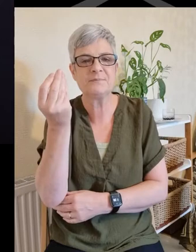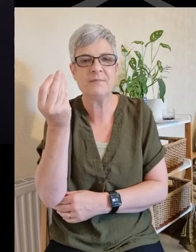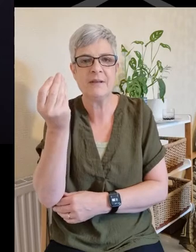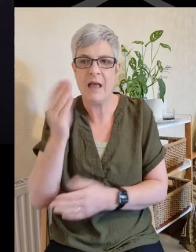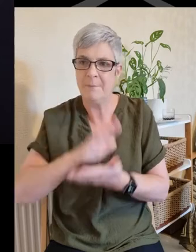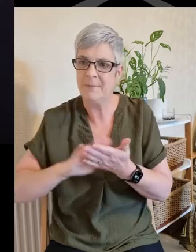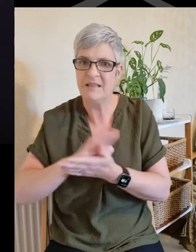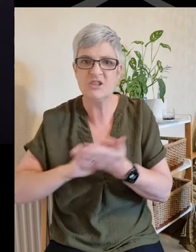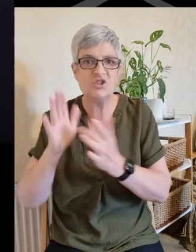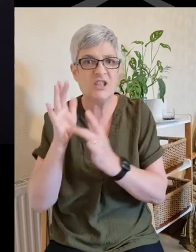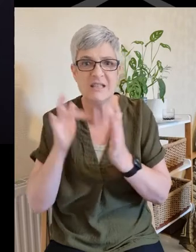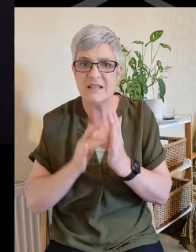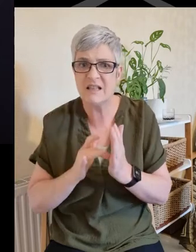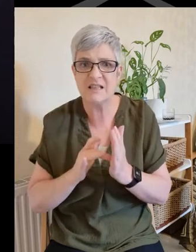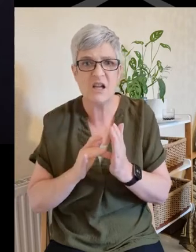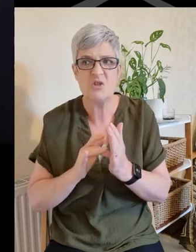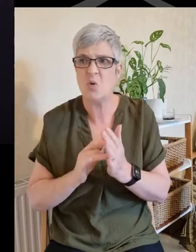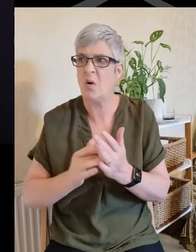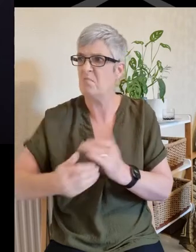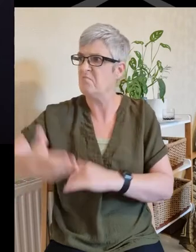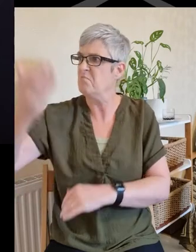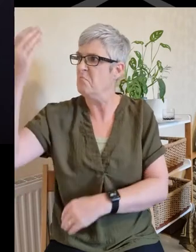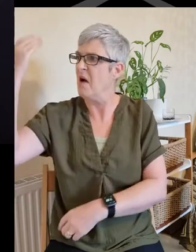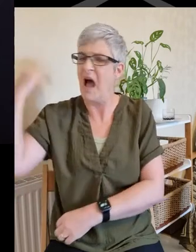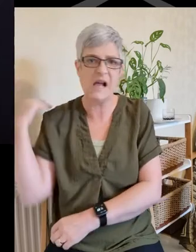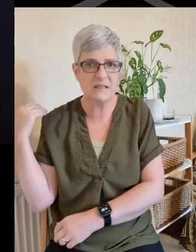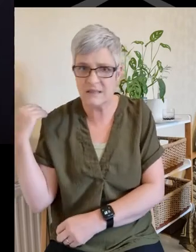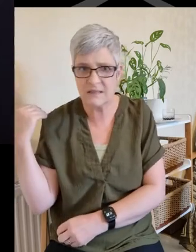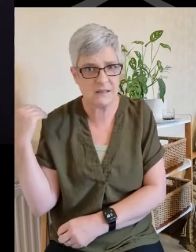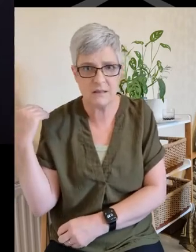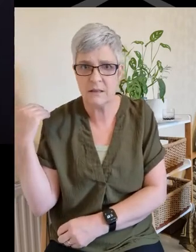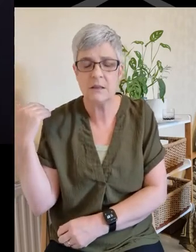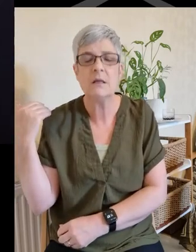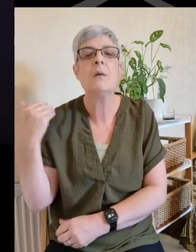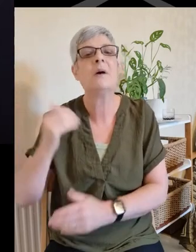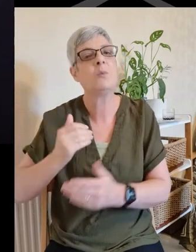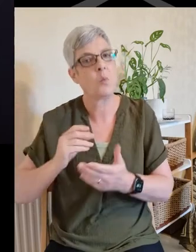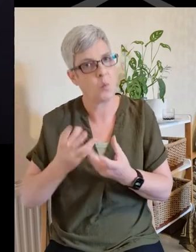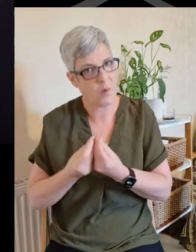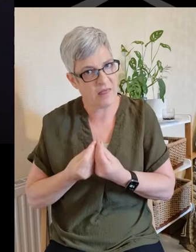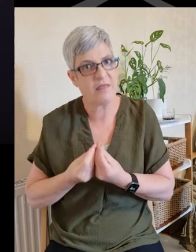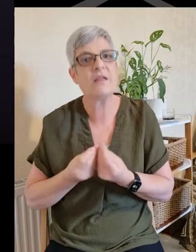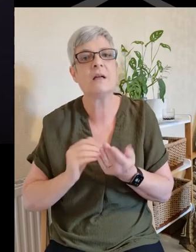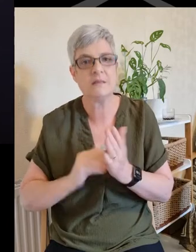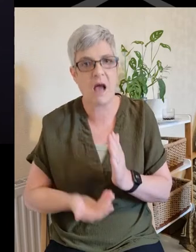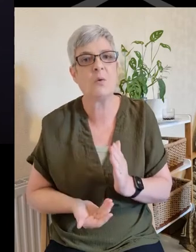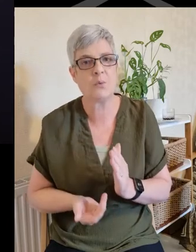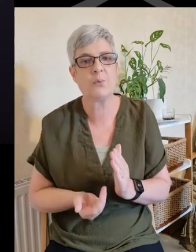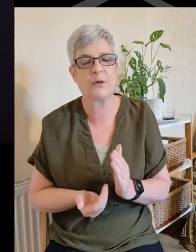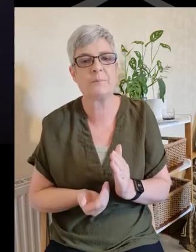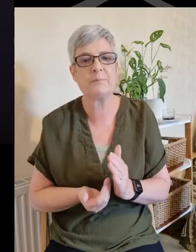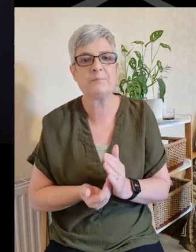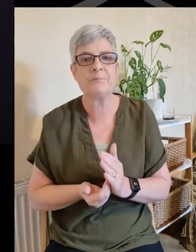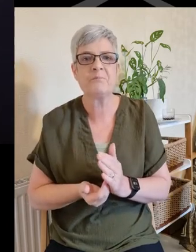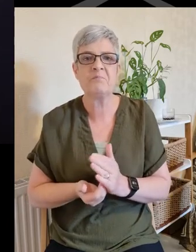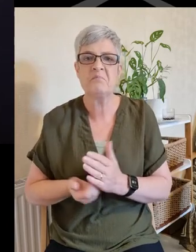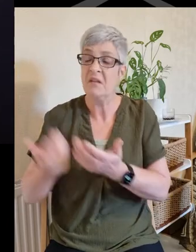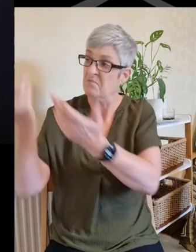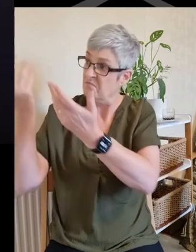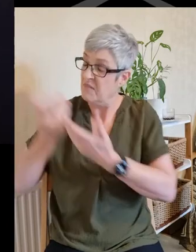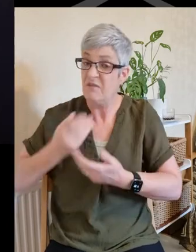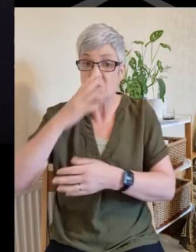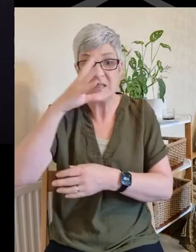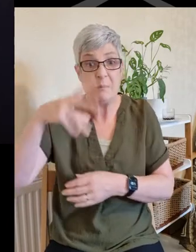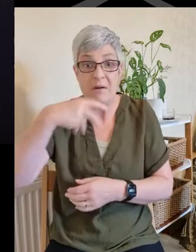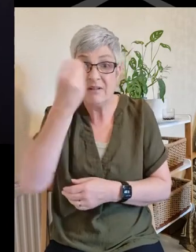so that Jesus is not just a figure in the past, but with us now. The gift of your Spirit